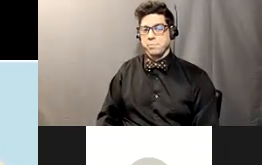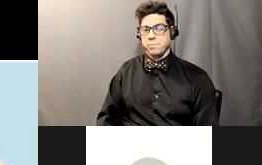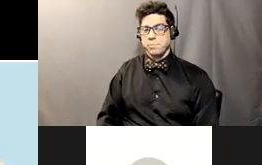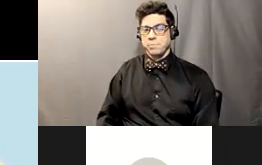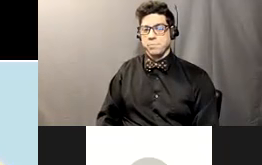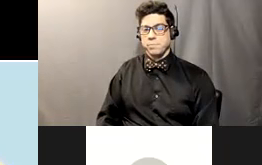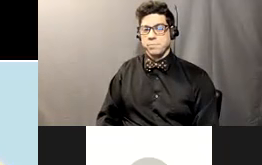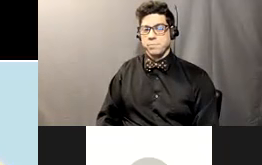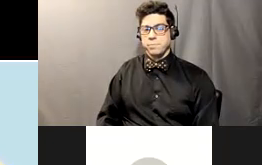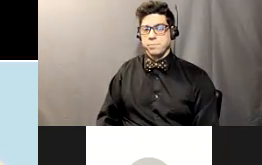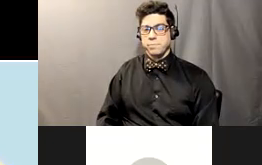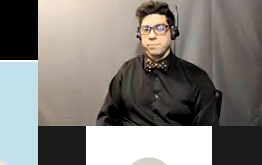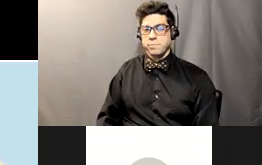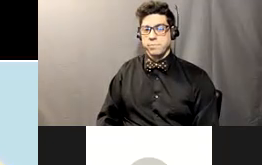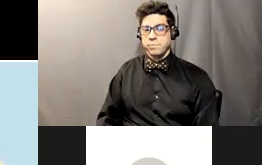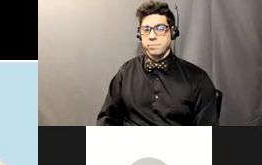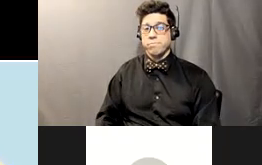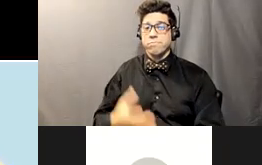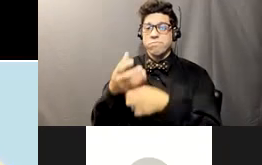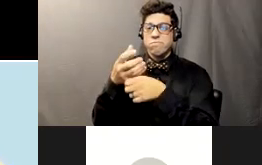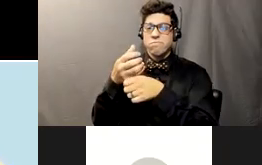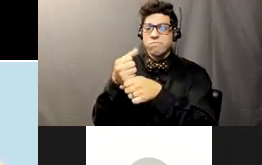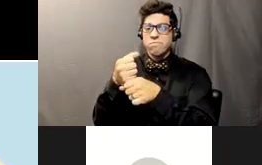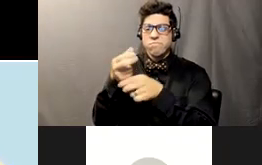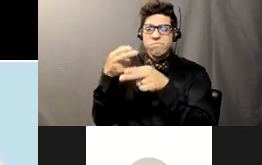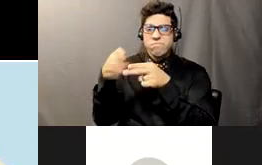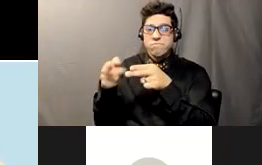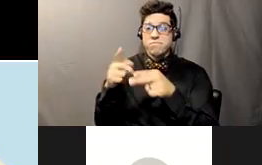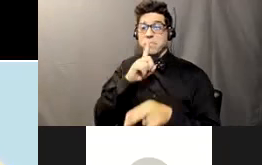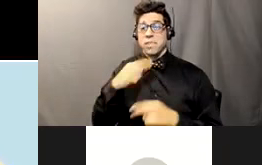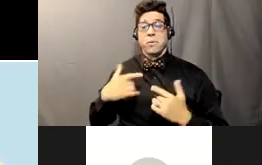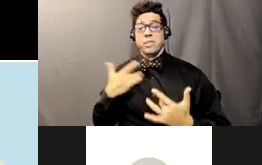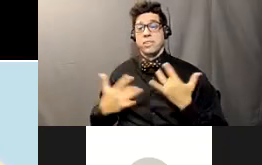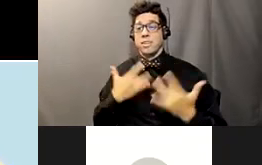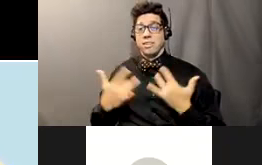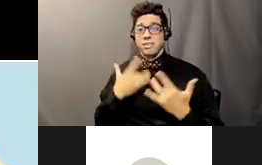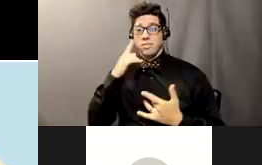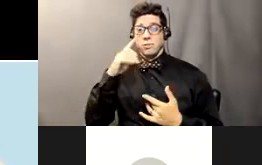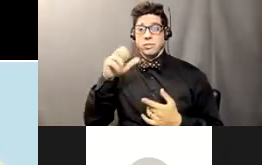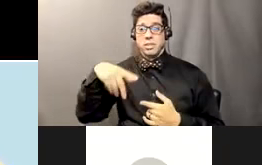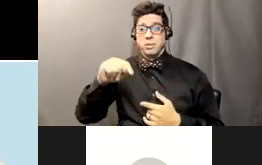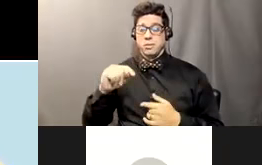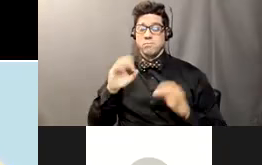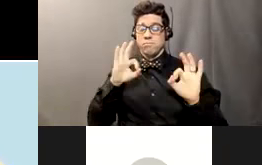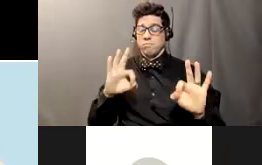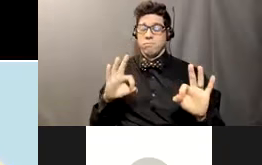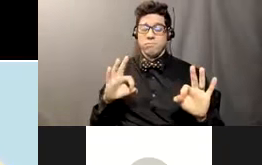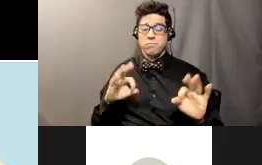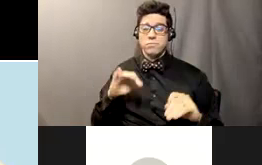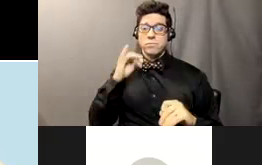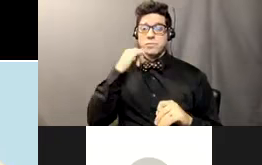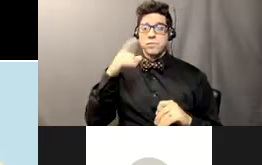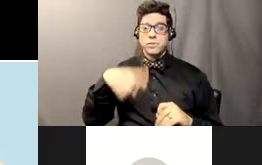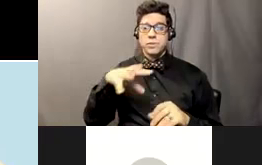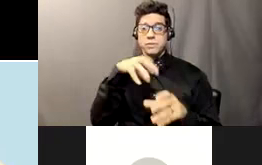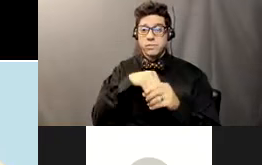And that is a brief summary. We were excited. And again, if you're interested in participating in any of our free trainings, there's